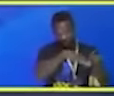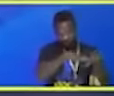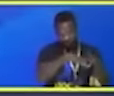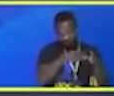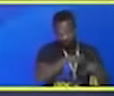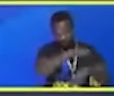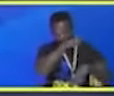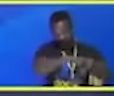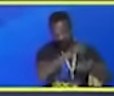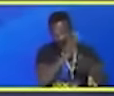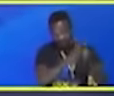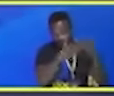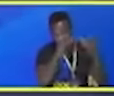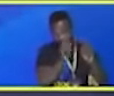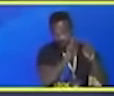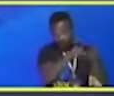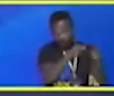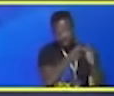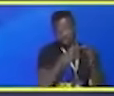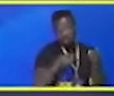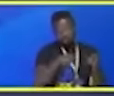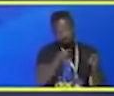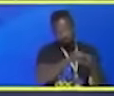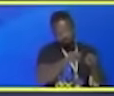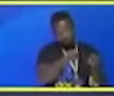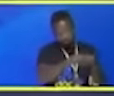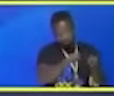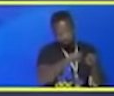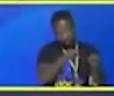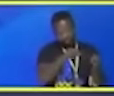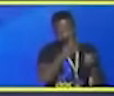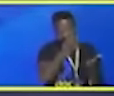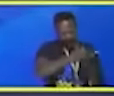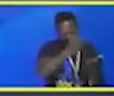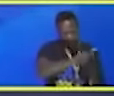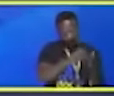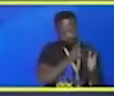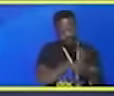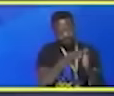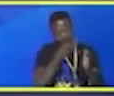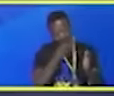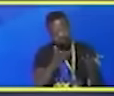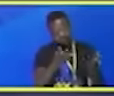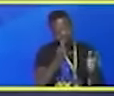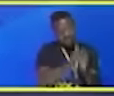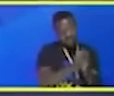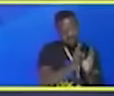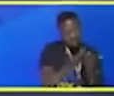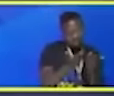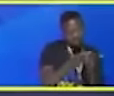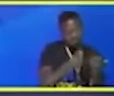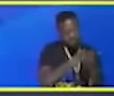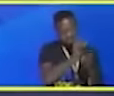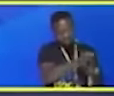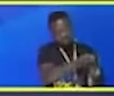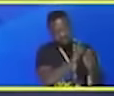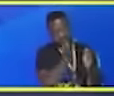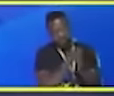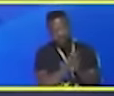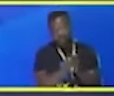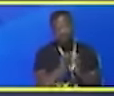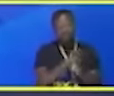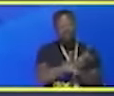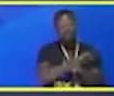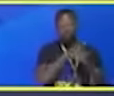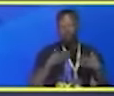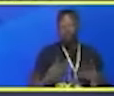pack, could be a jota, could be an extra meal. There is no one who comes to any